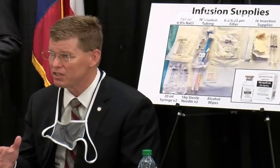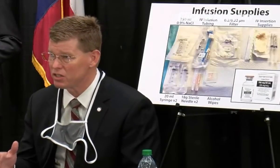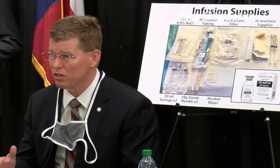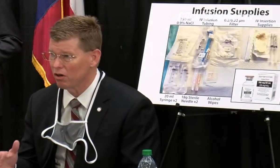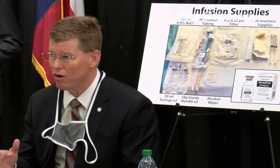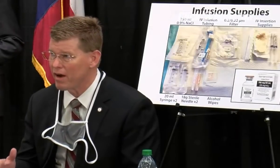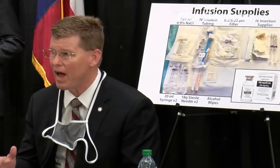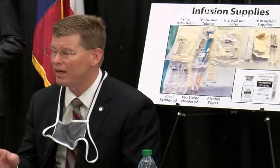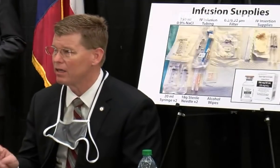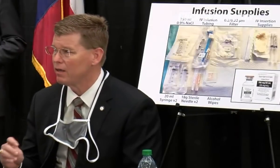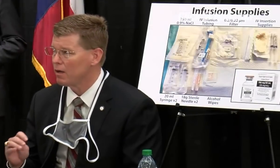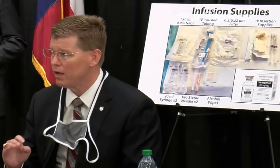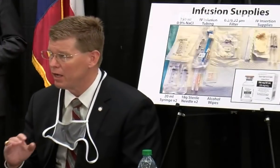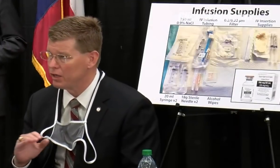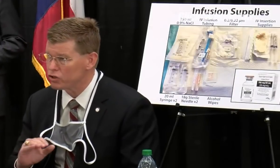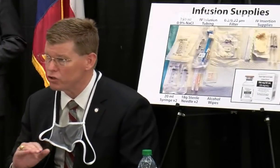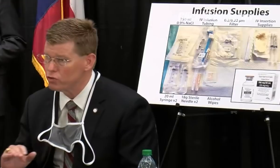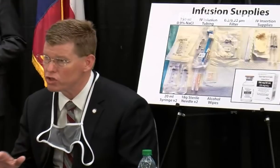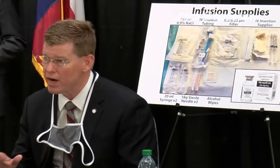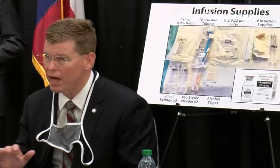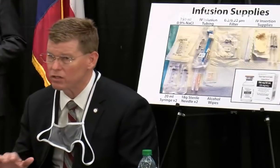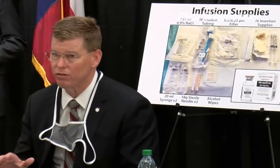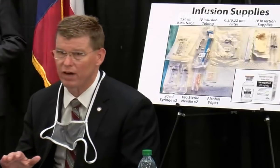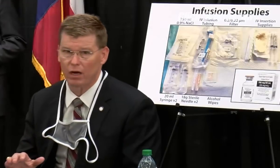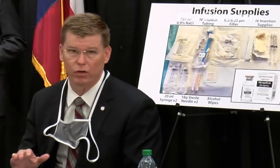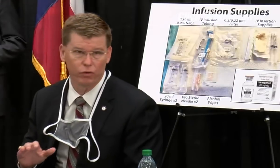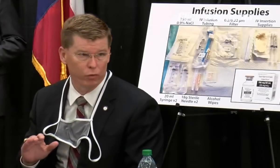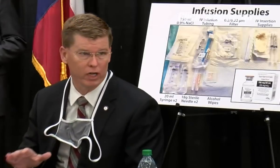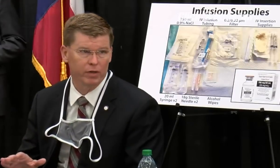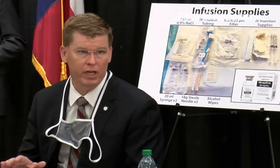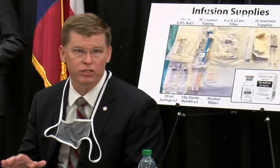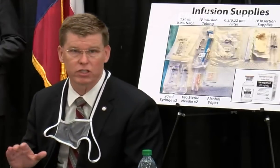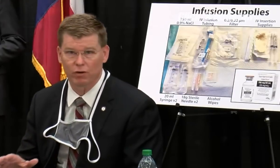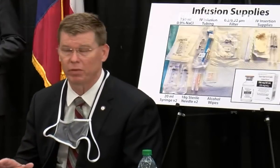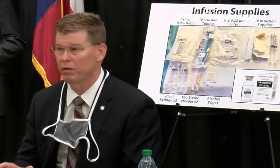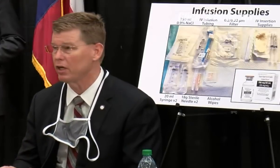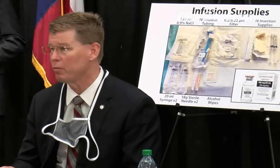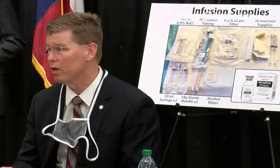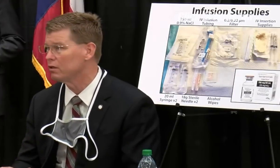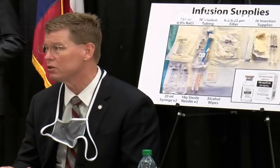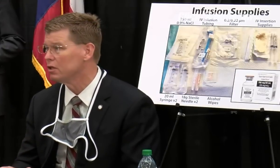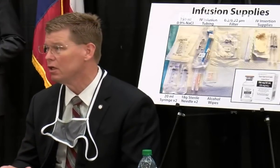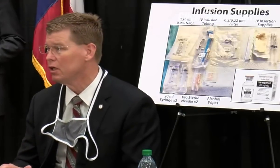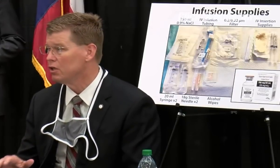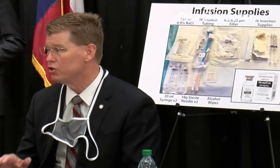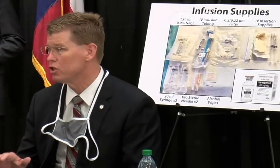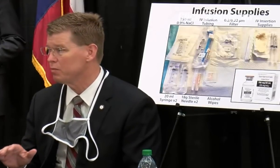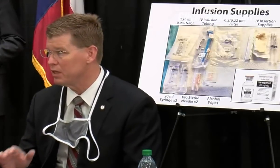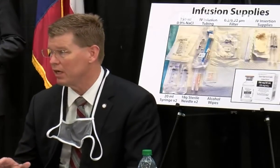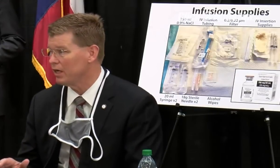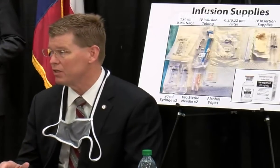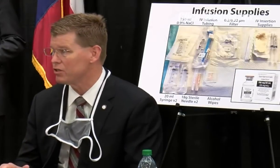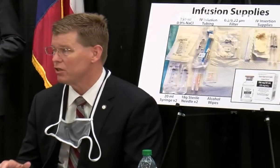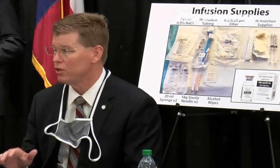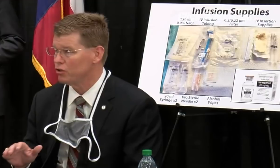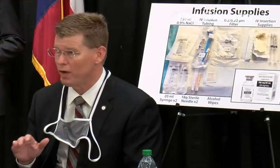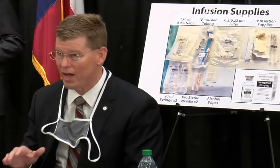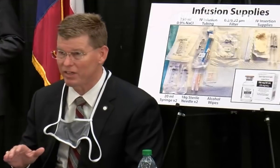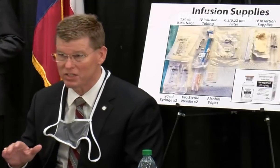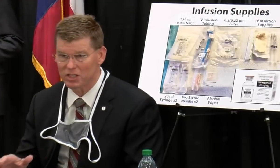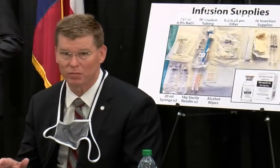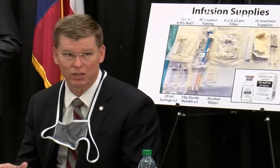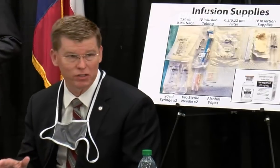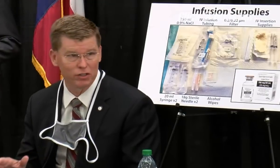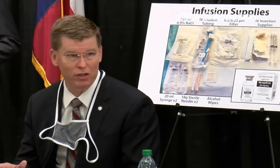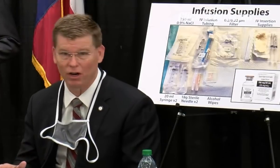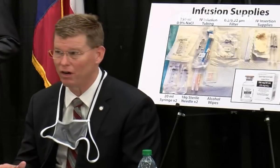they still are not an excuse not to follow the recommendations of our public health partners. Just because you have